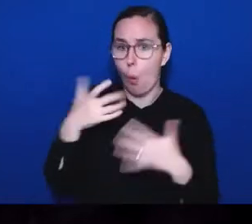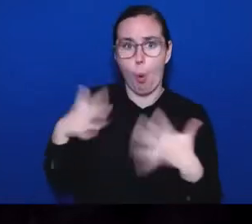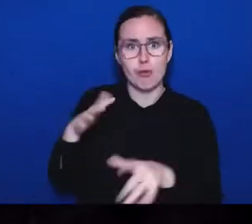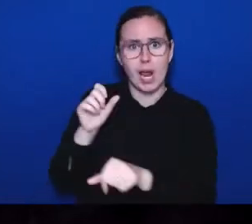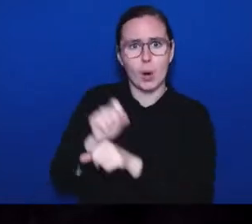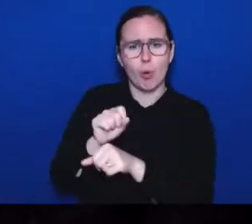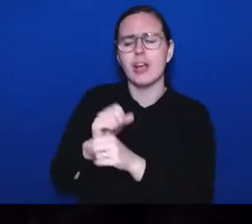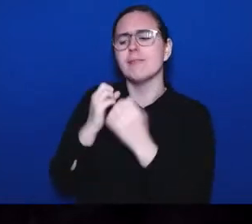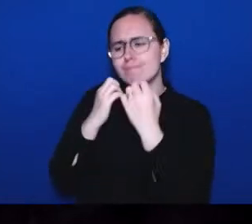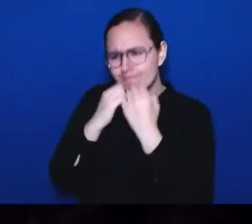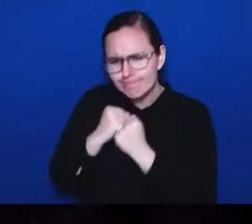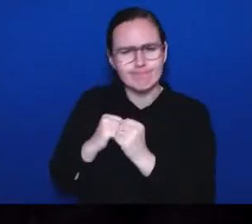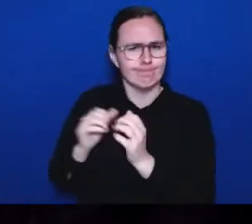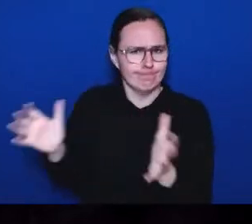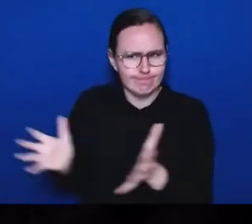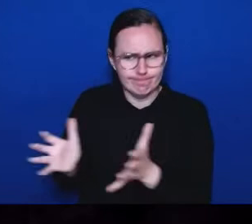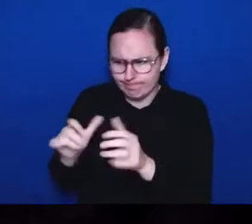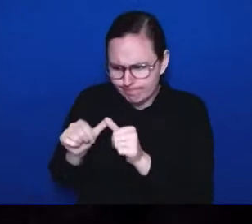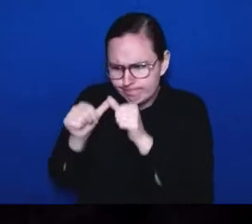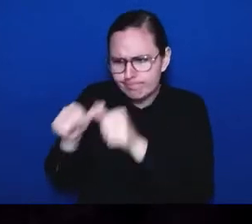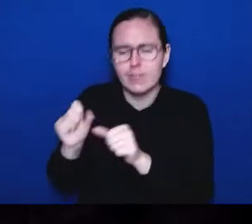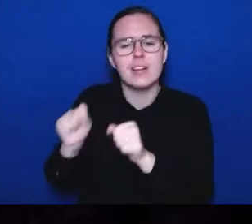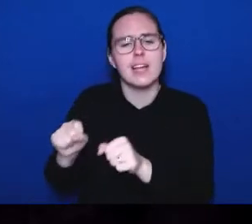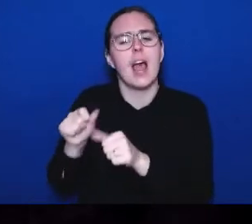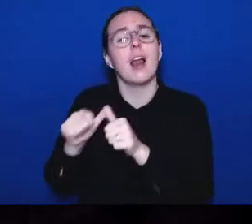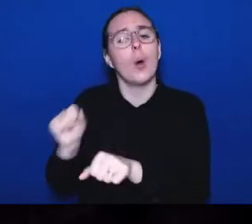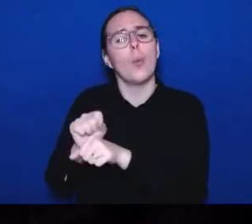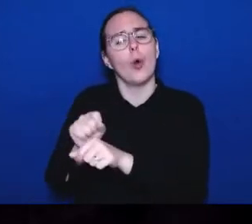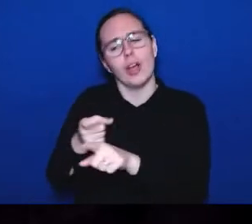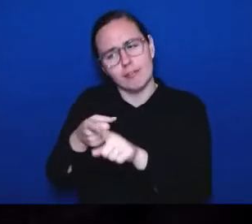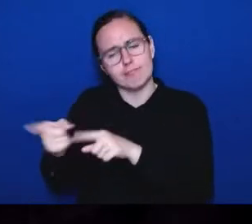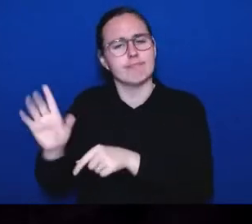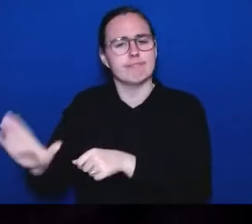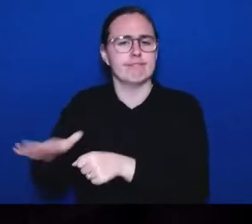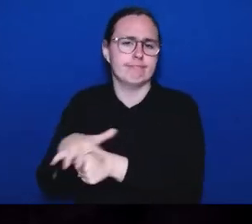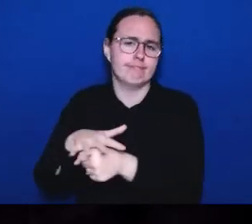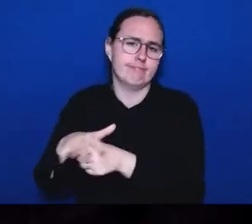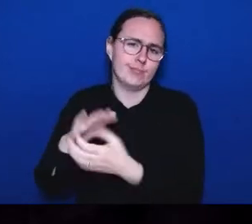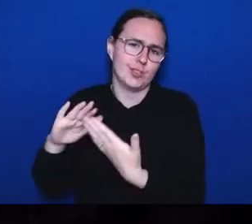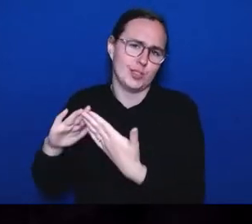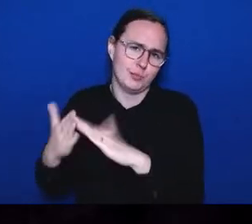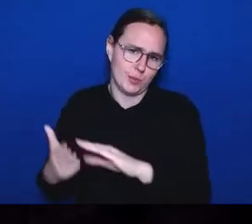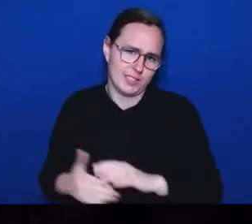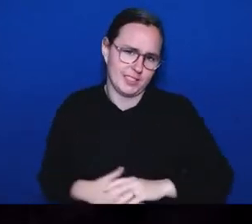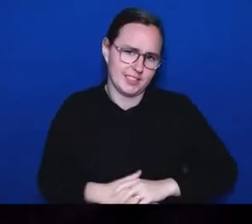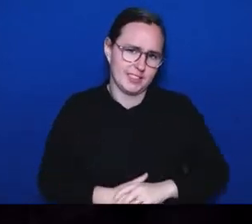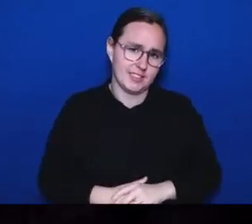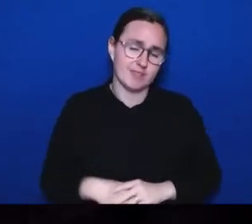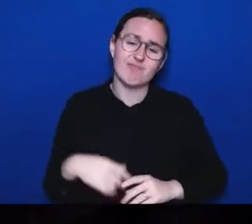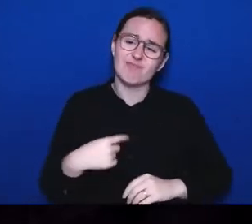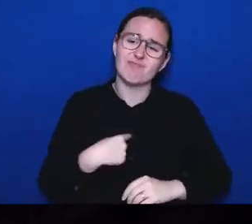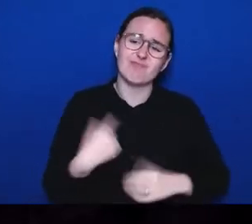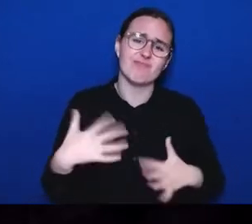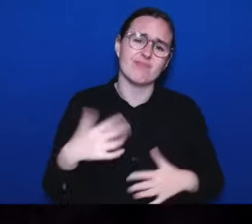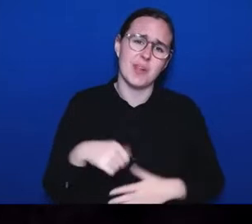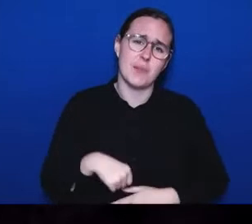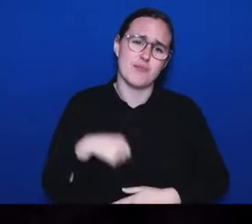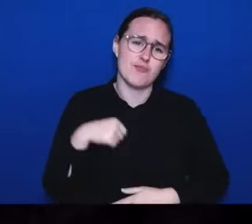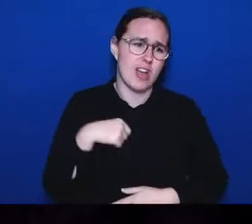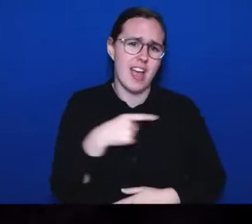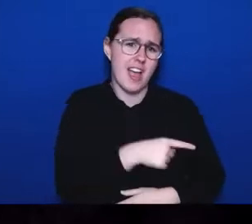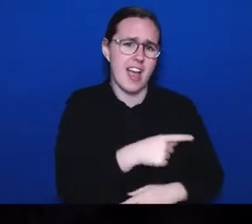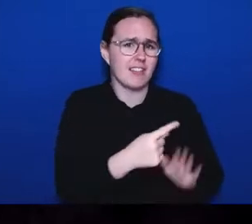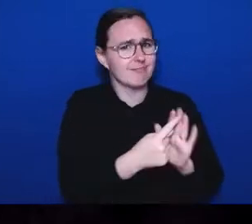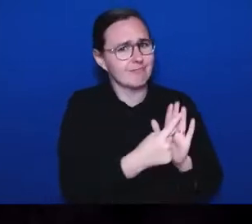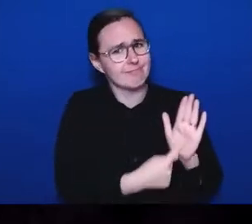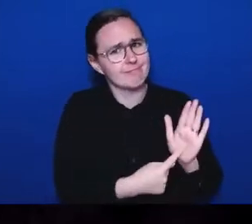patients. On a personal note, I'm particularly proud of the commitment within the agreement to address gender equity across